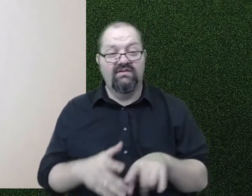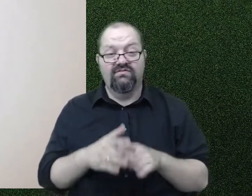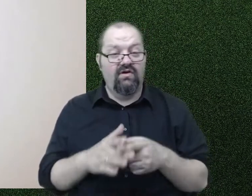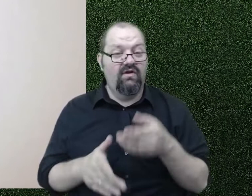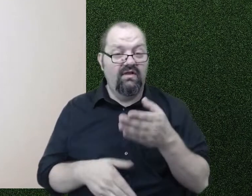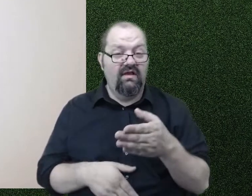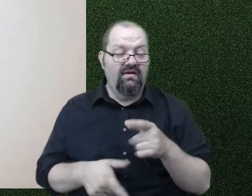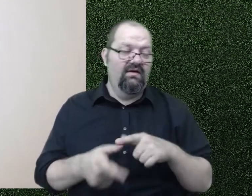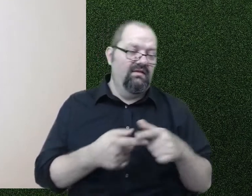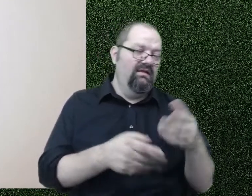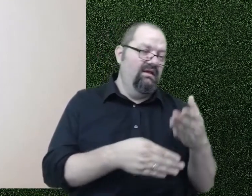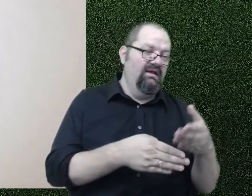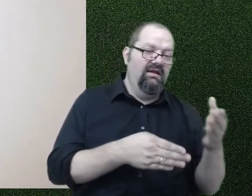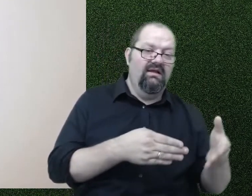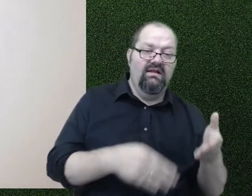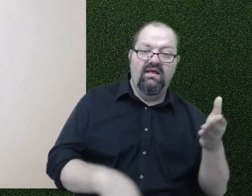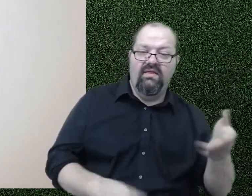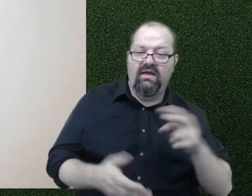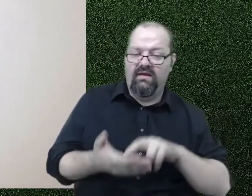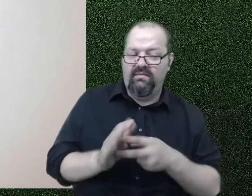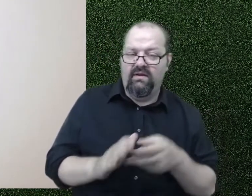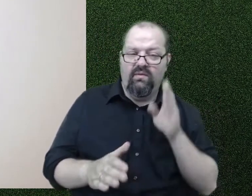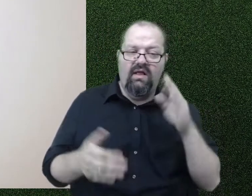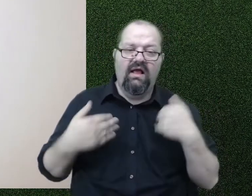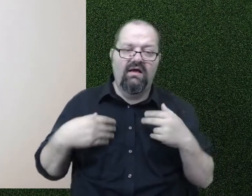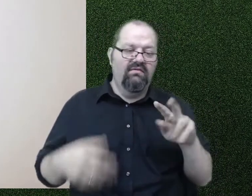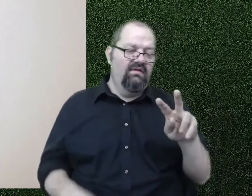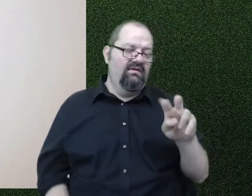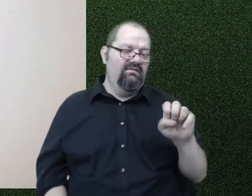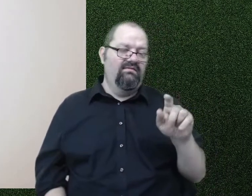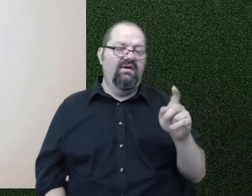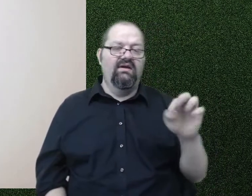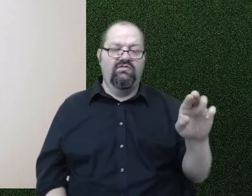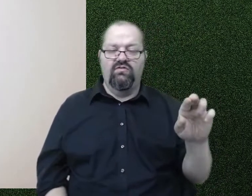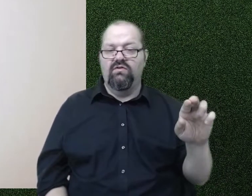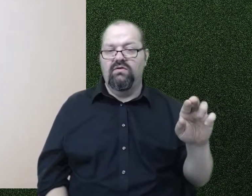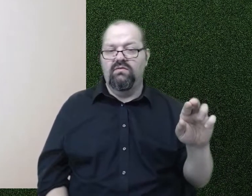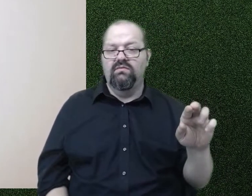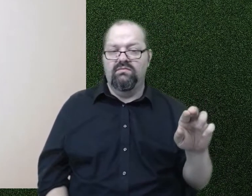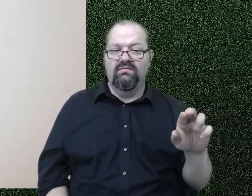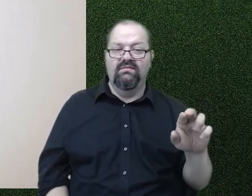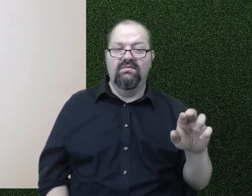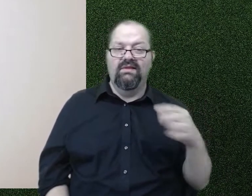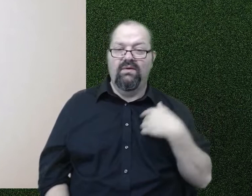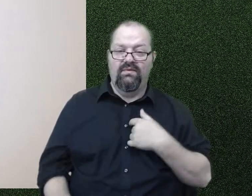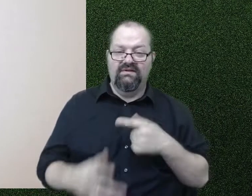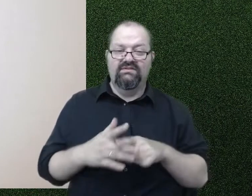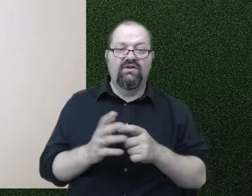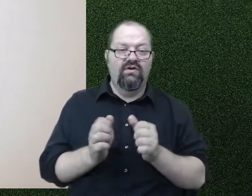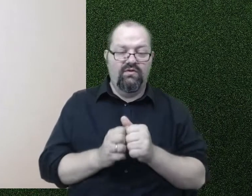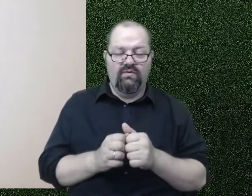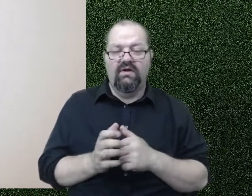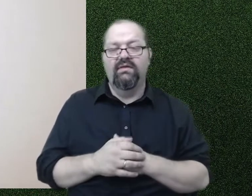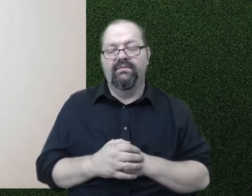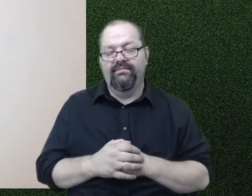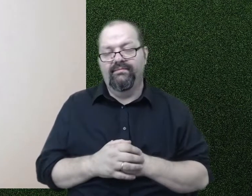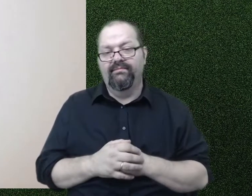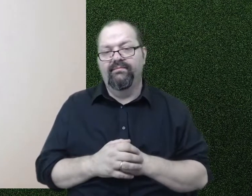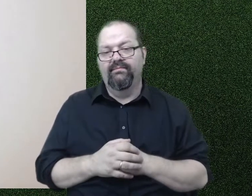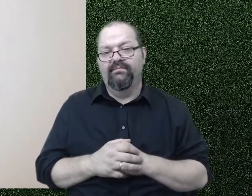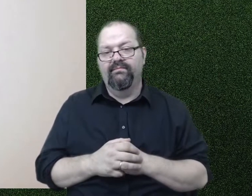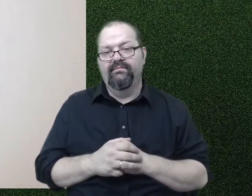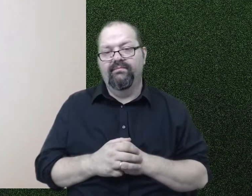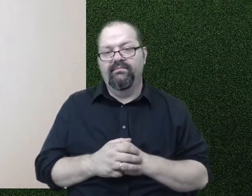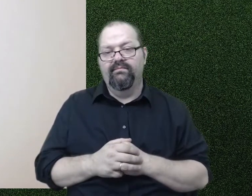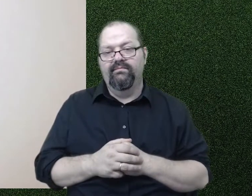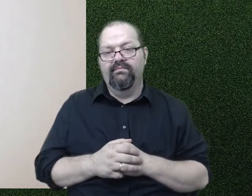end where I ended up, don't I get the vector v that we started with? I hope you see that we do. It started at the origin and it ends right there at